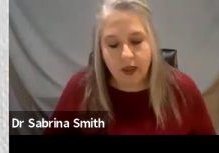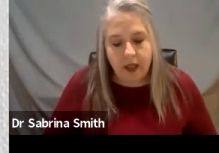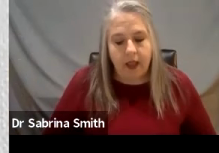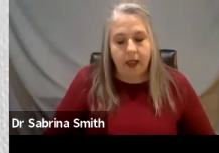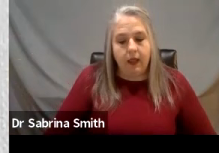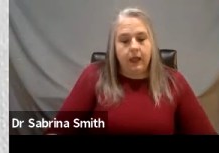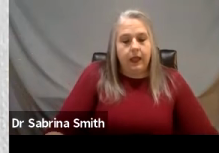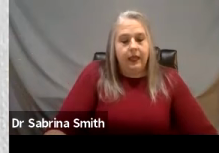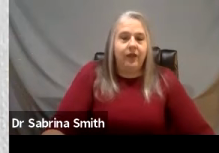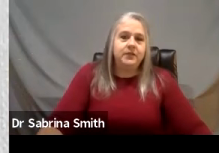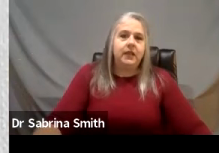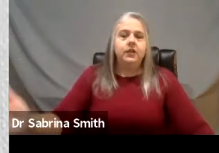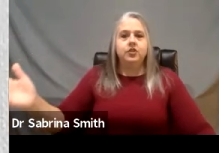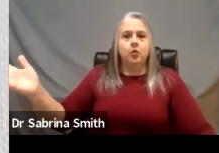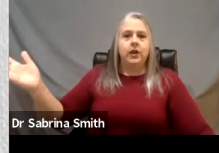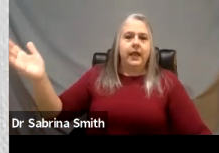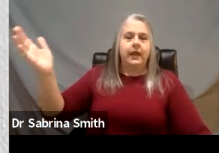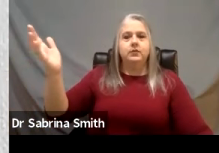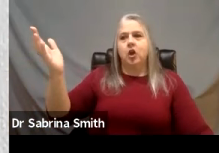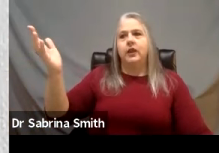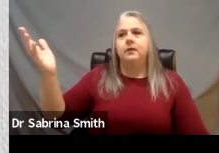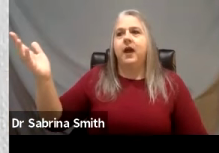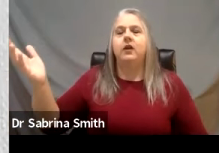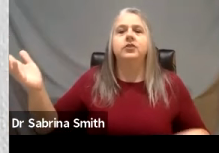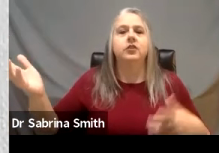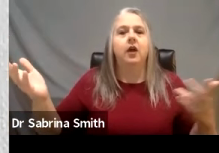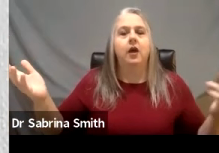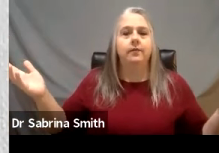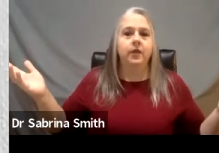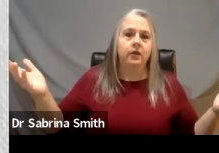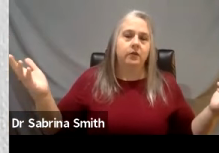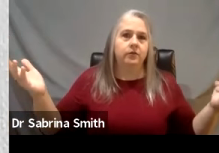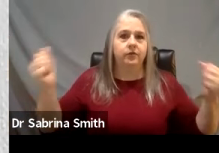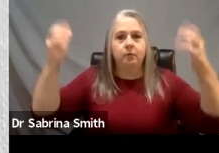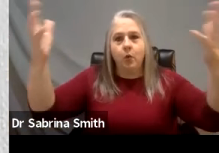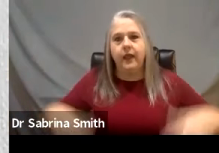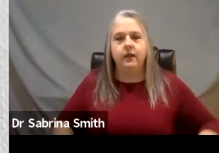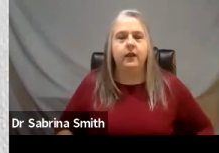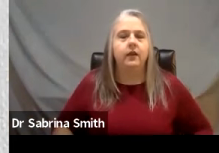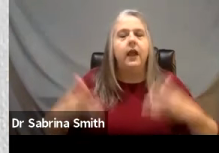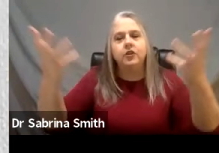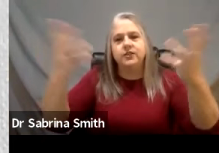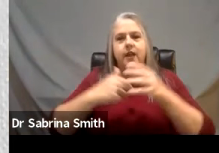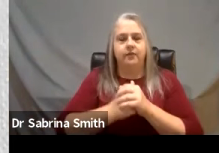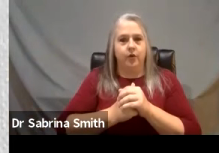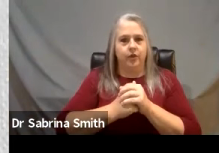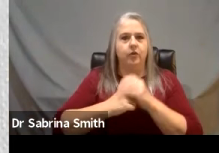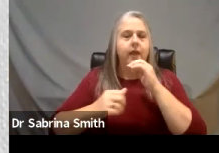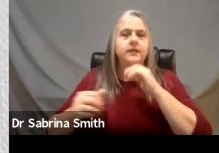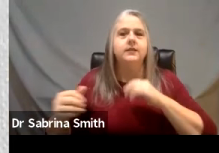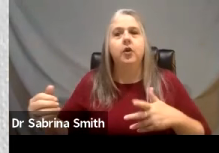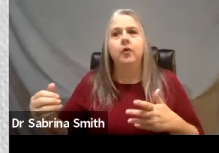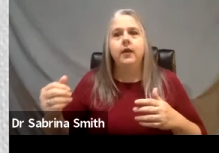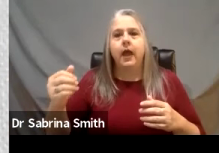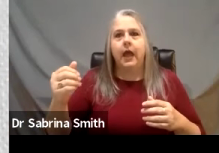So if I'm telling a story and I'm talking about the boy, and I'll just sign it for you,